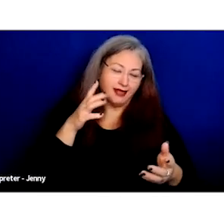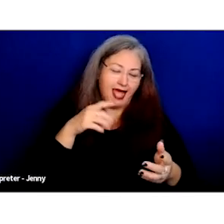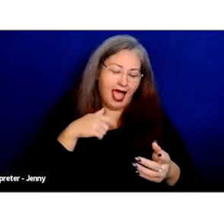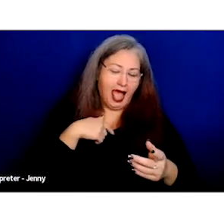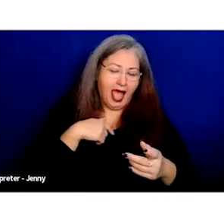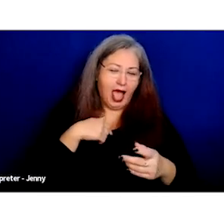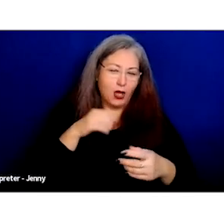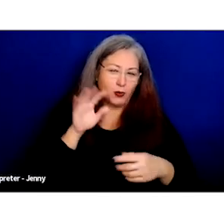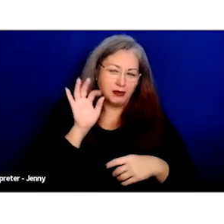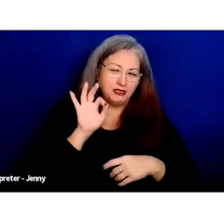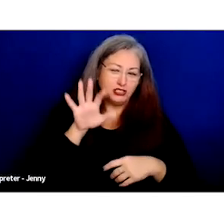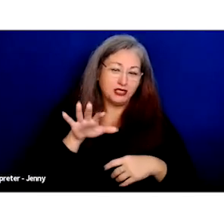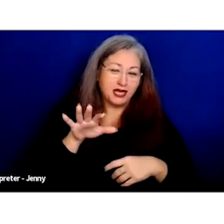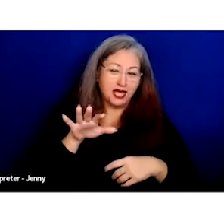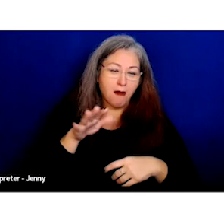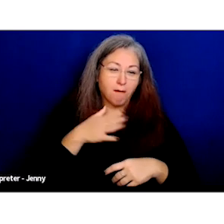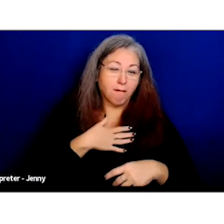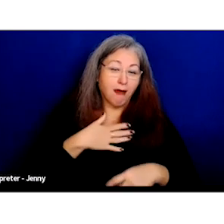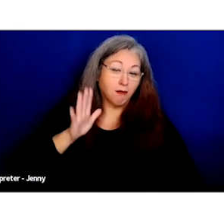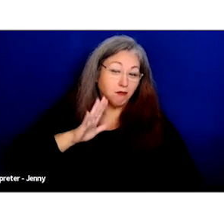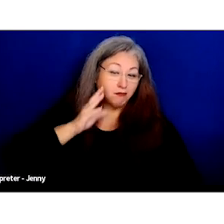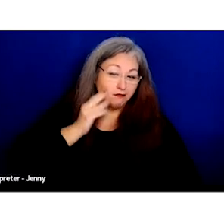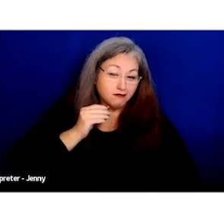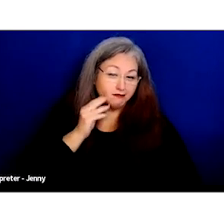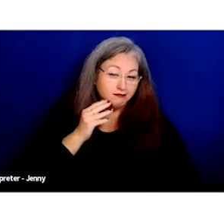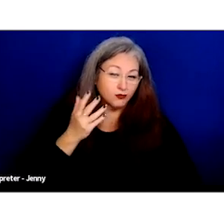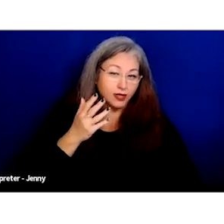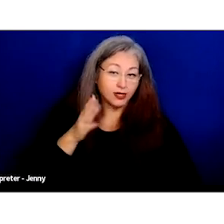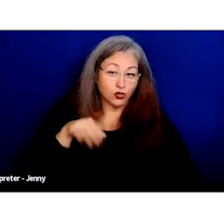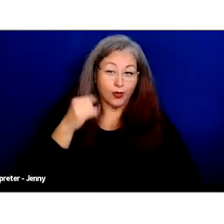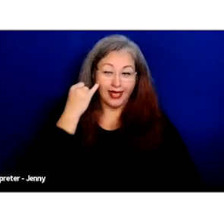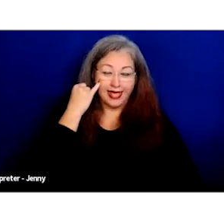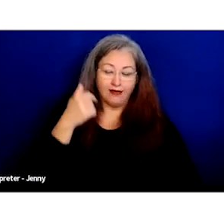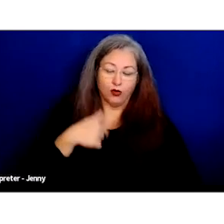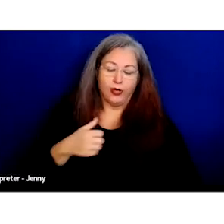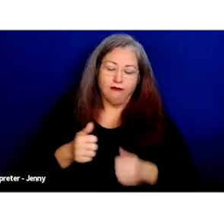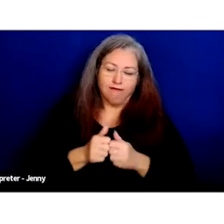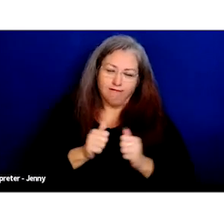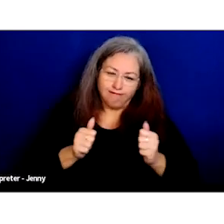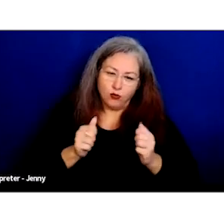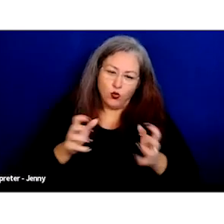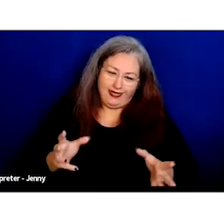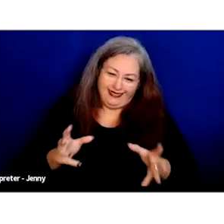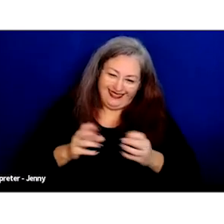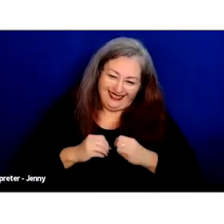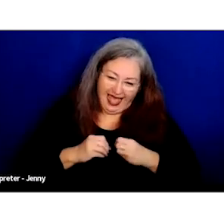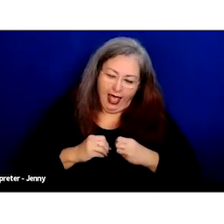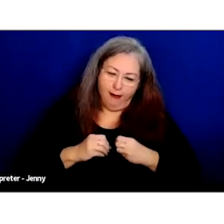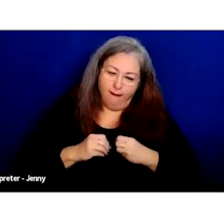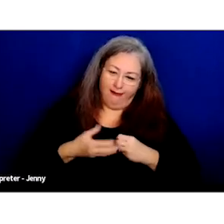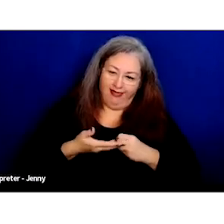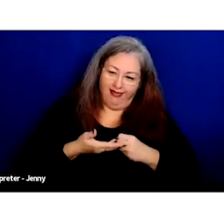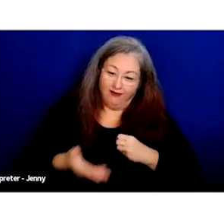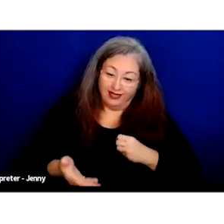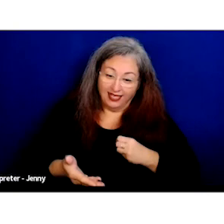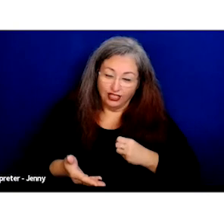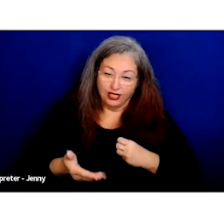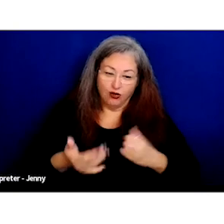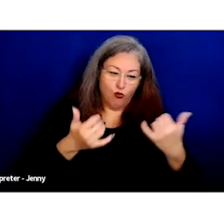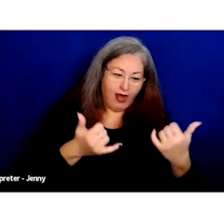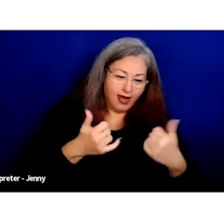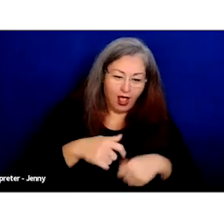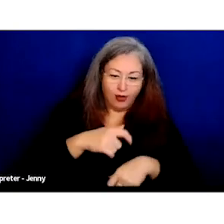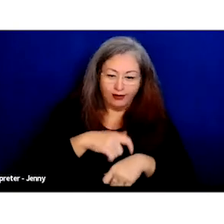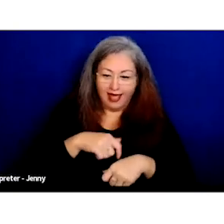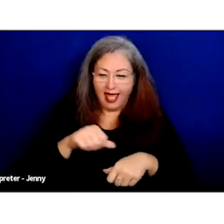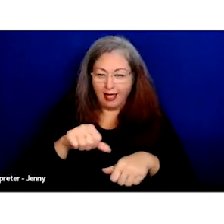from my lived experience, that when we lean in to the invitation in this moment in time and space that